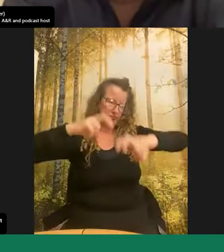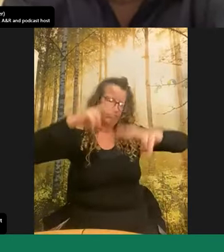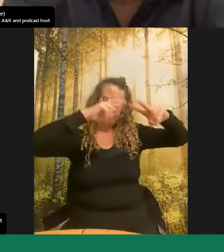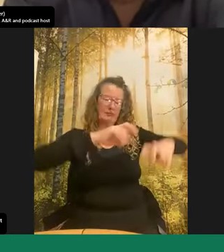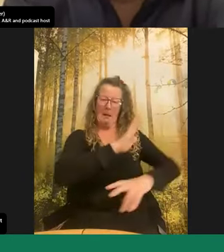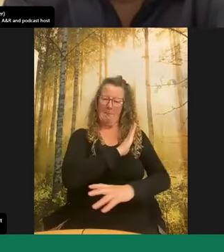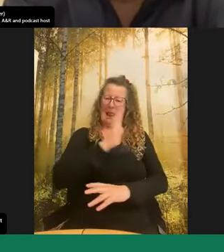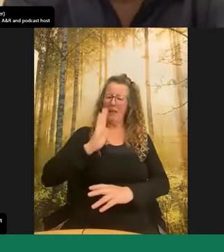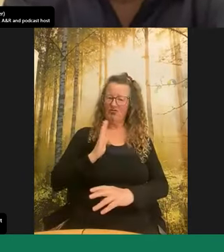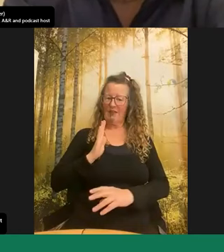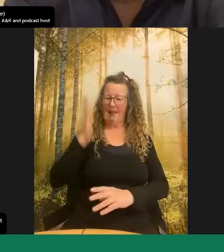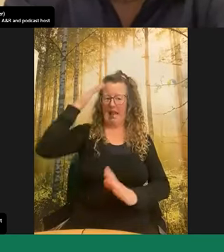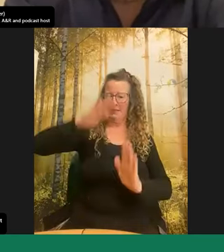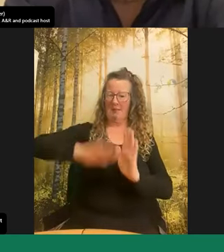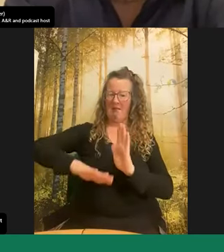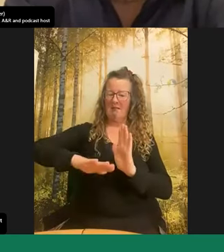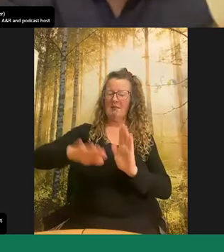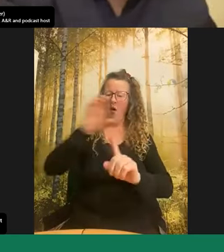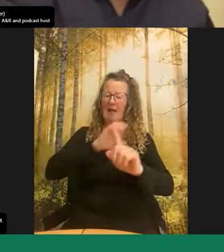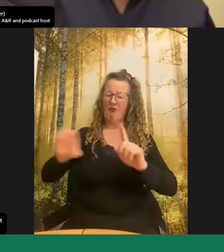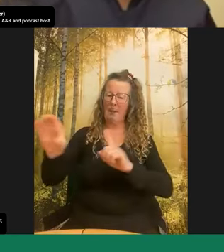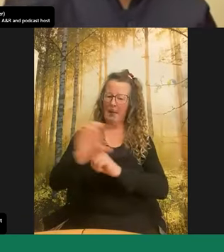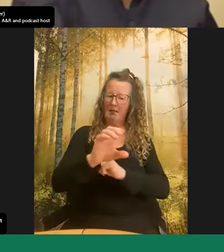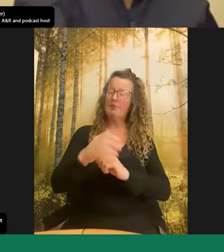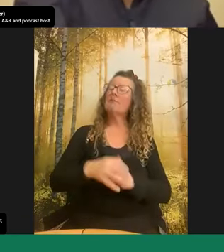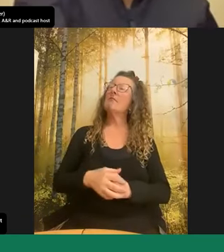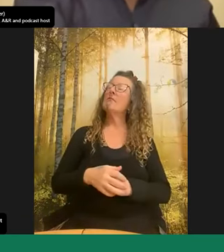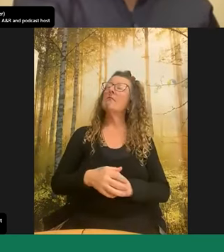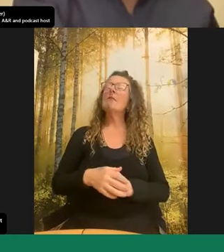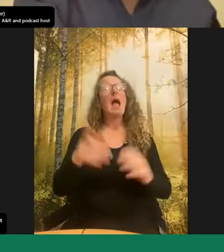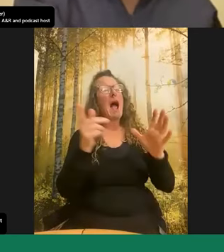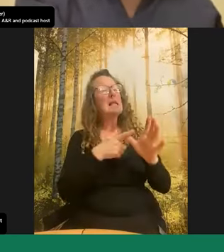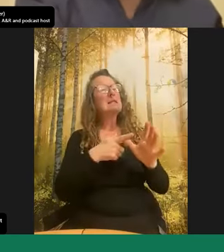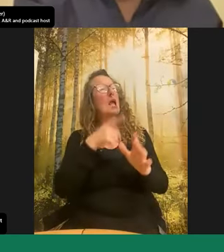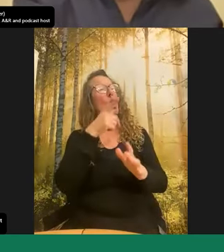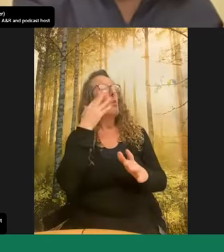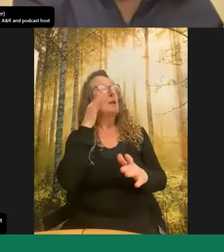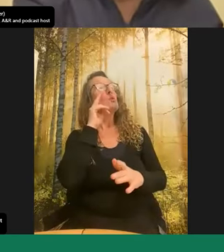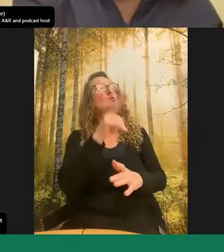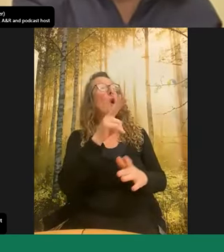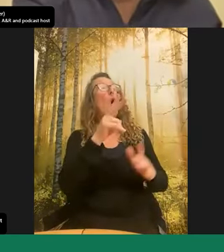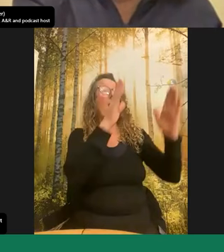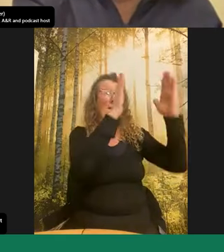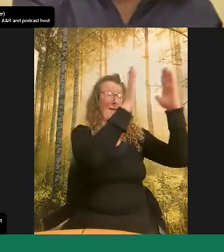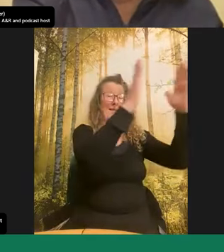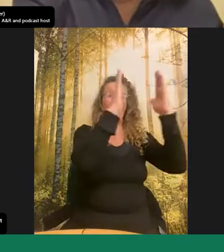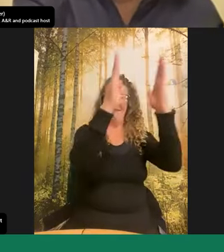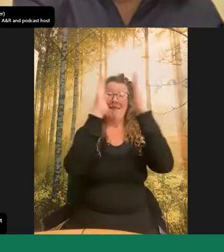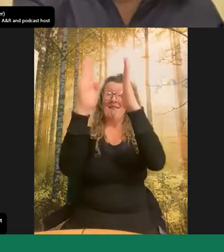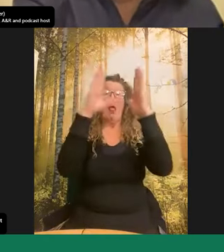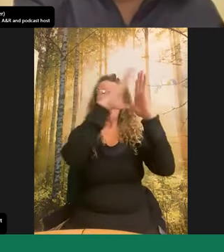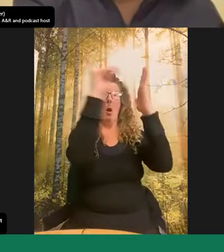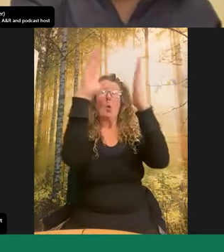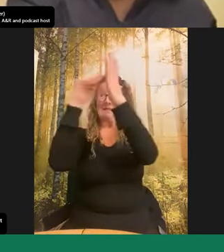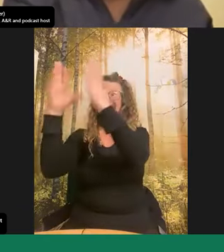through your work. Anthony, when you saw the contemporary posters that were in Sonia's room,